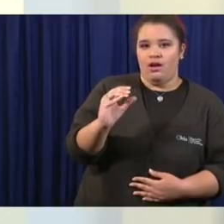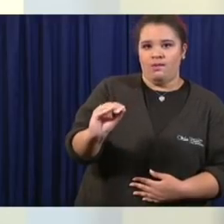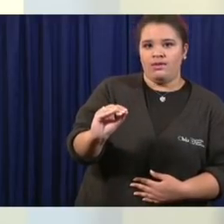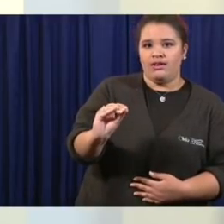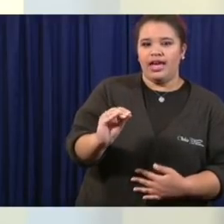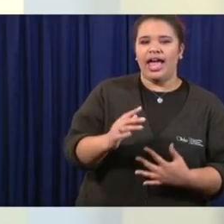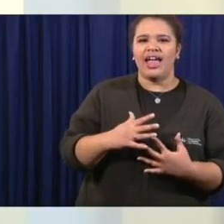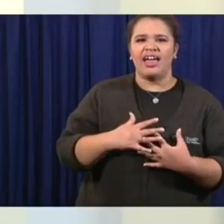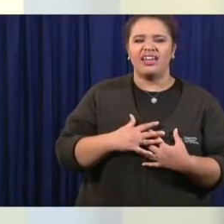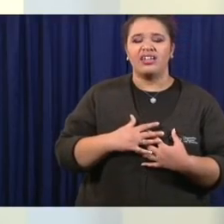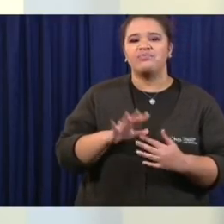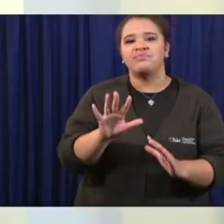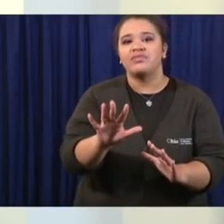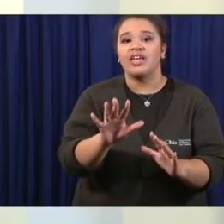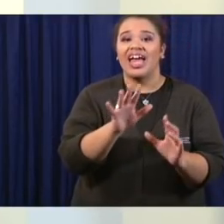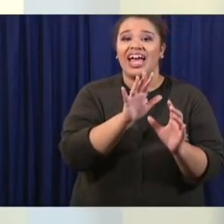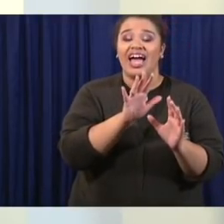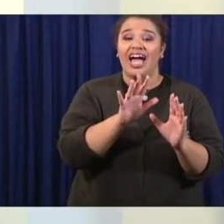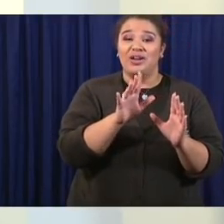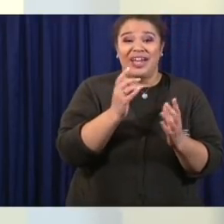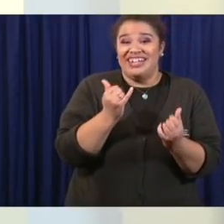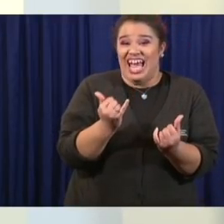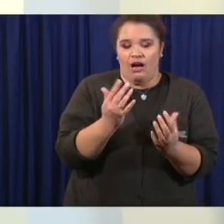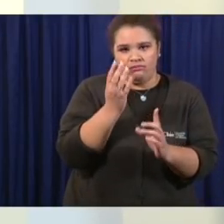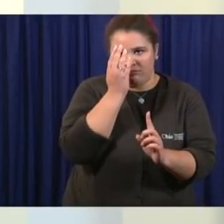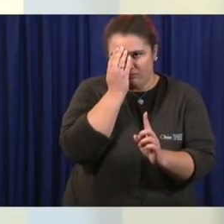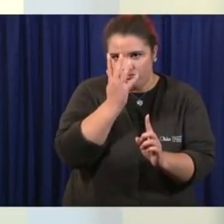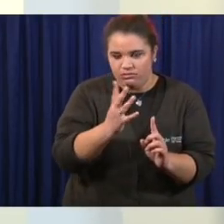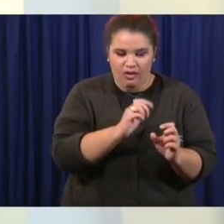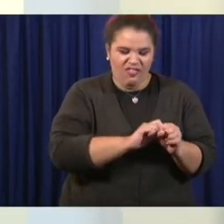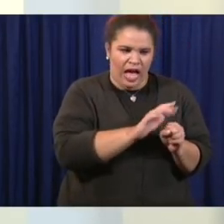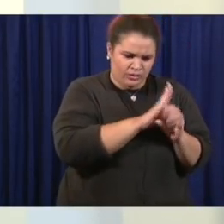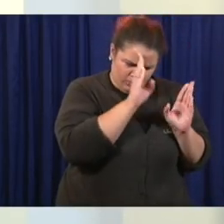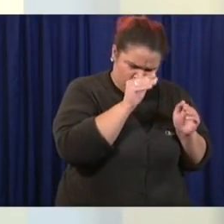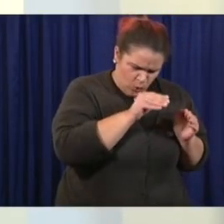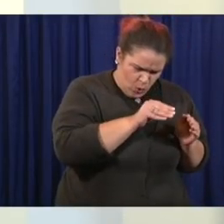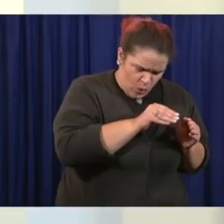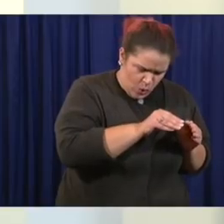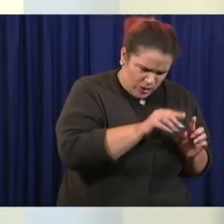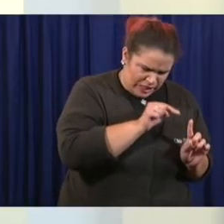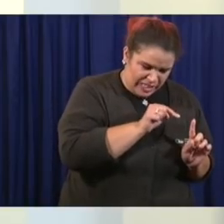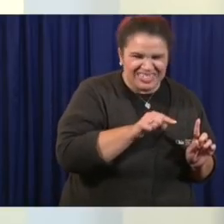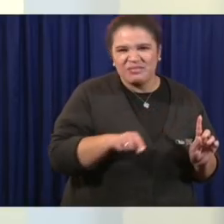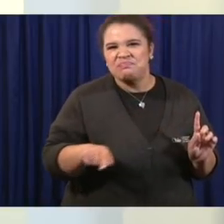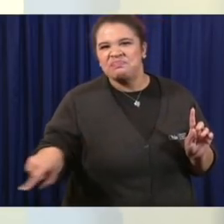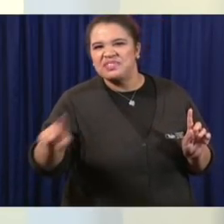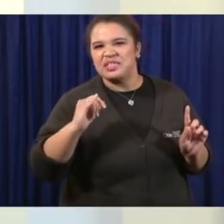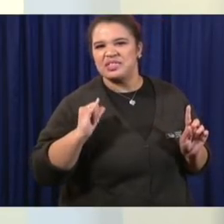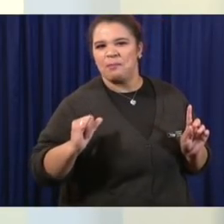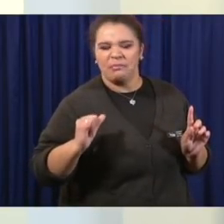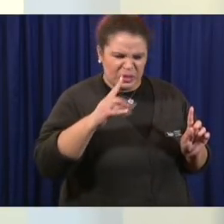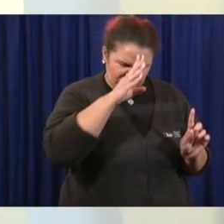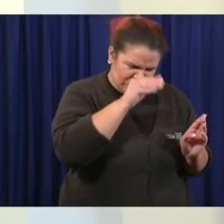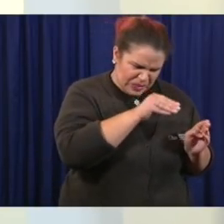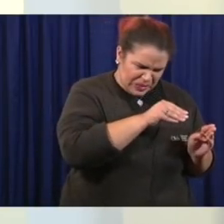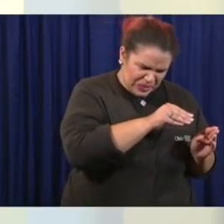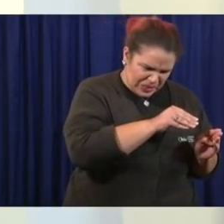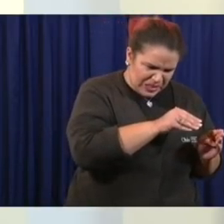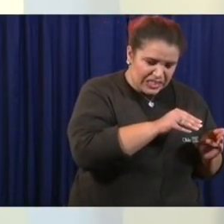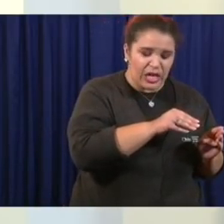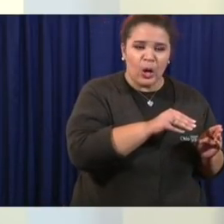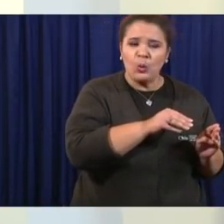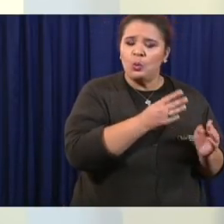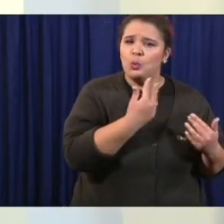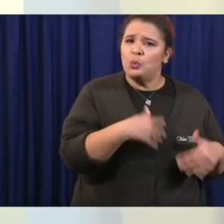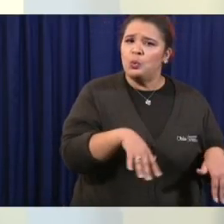the virus is the thing I'm focused on right now, and I think it's a daunting task, and we just, you